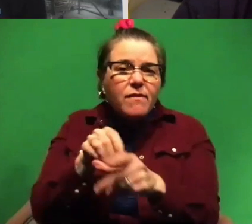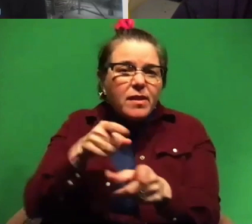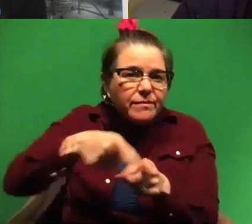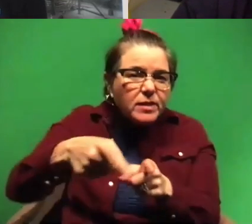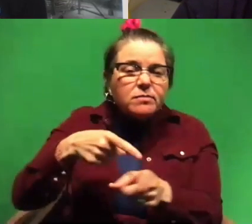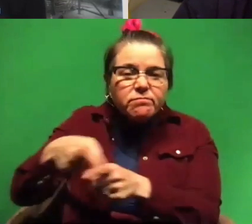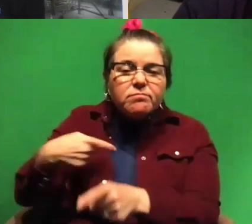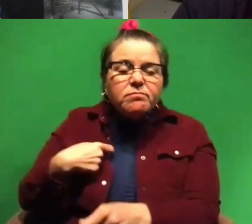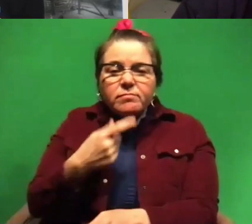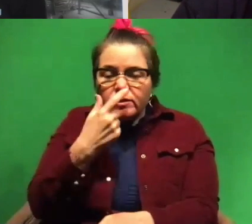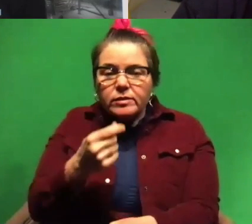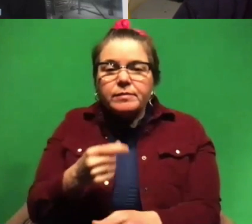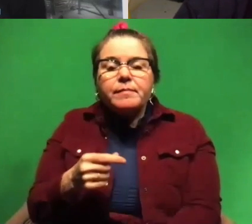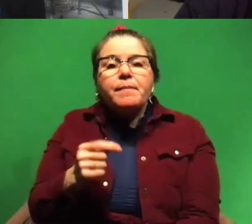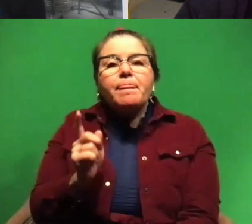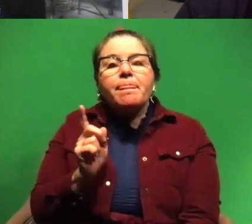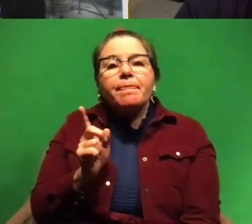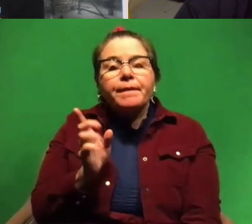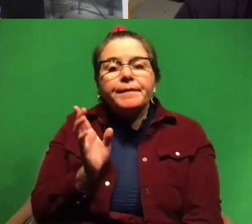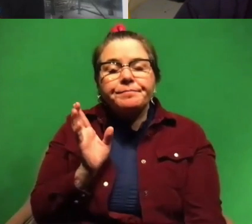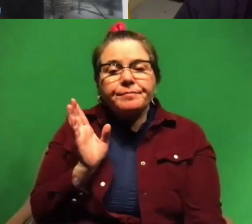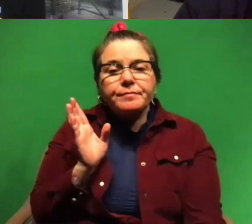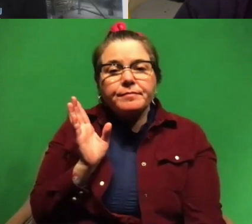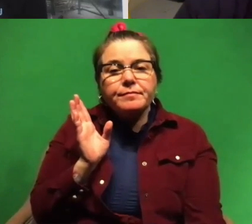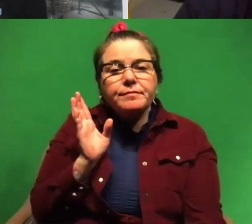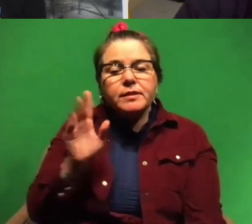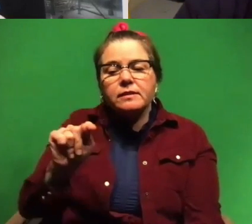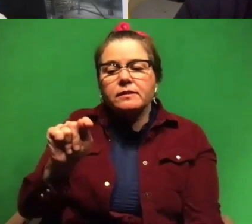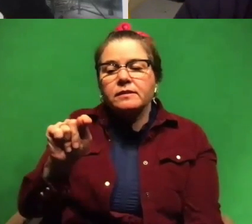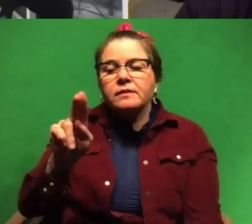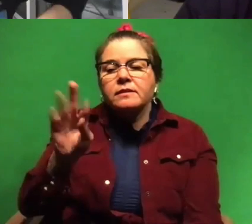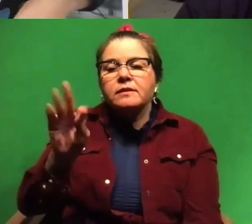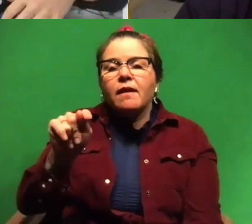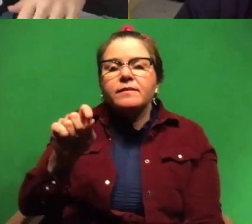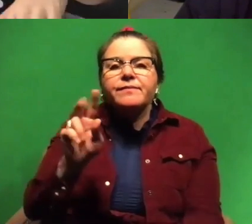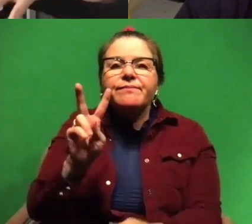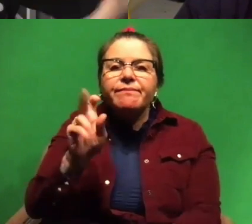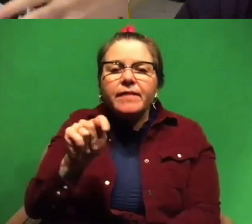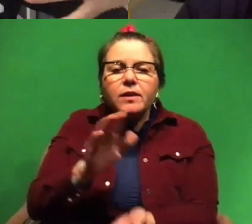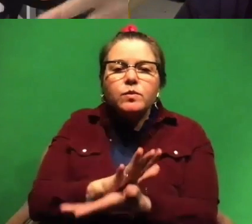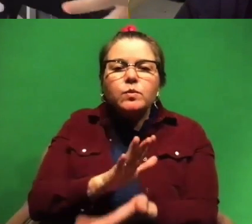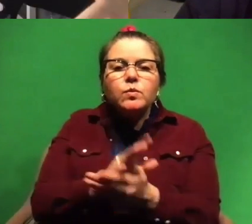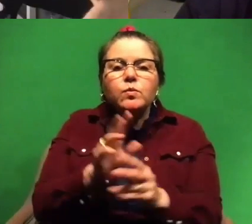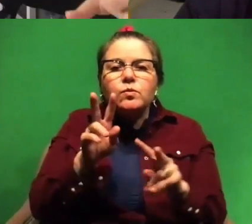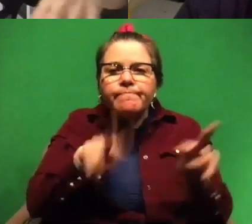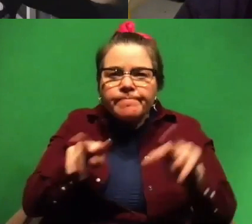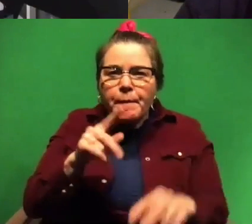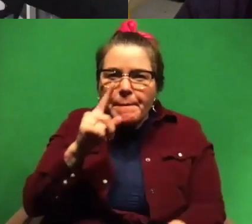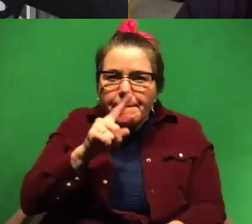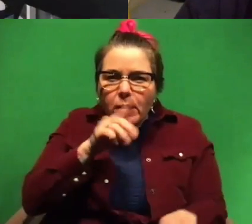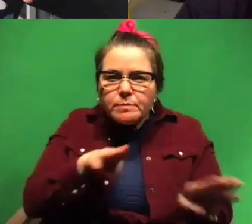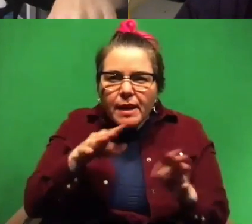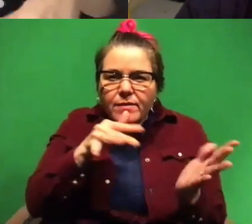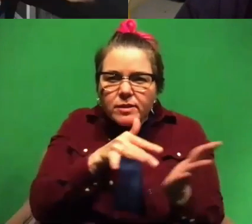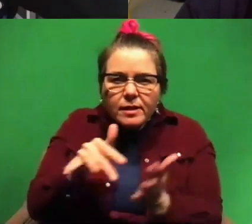wanted to be in. I went over to like Tufts Veterinary School and I looked at mouse behavior studies, and I got to